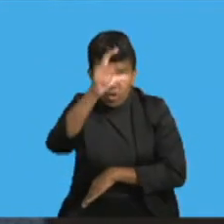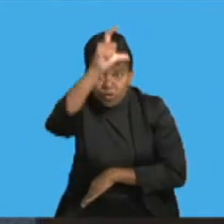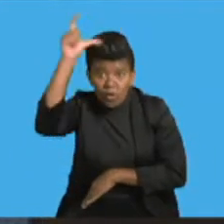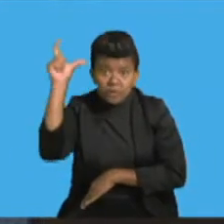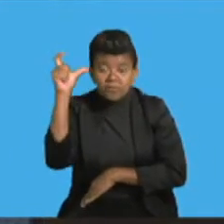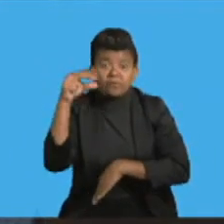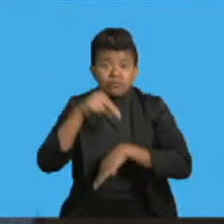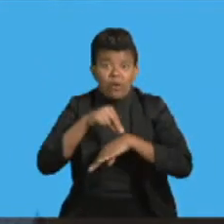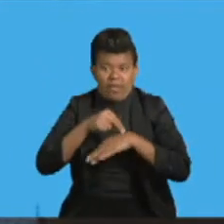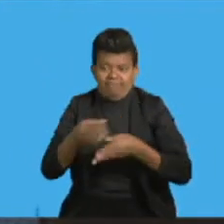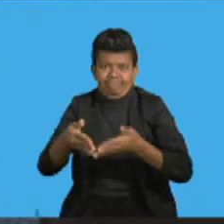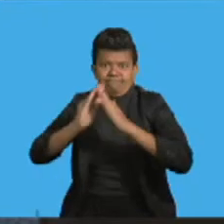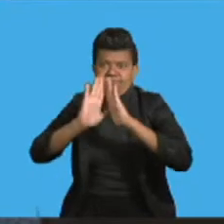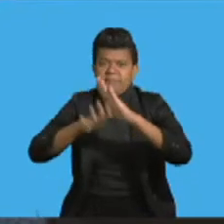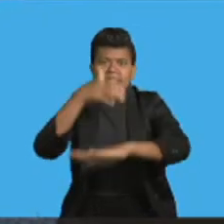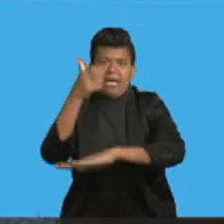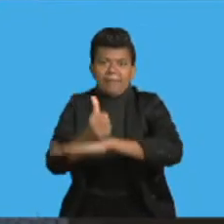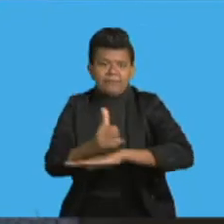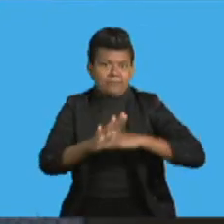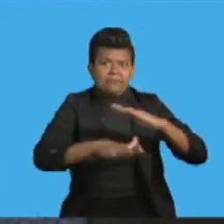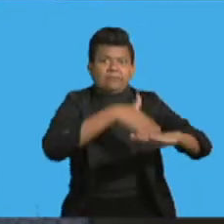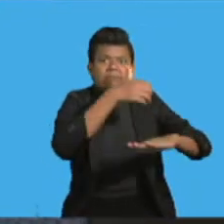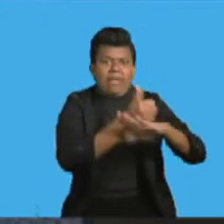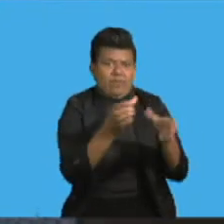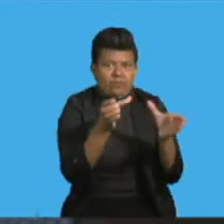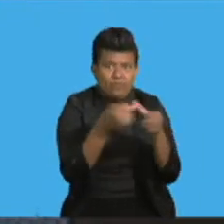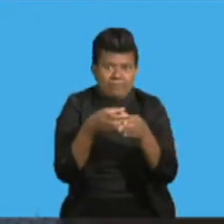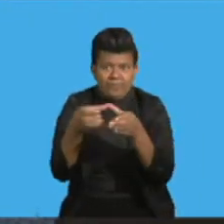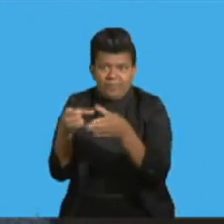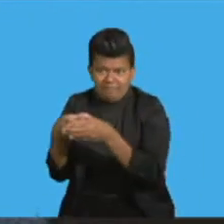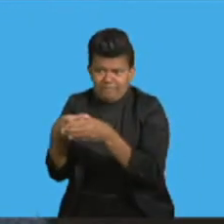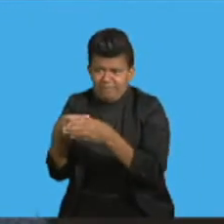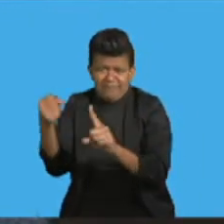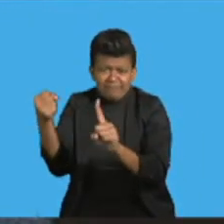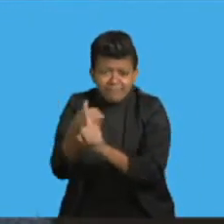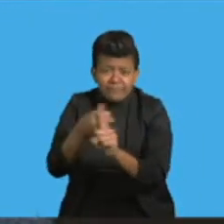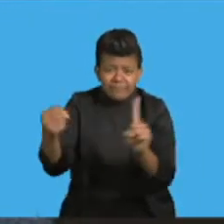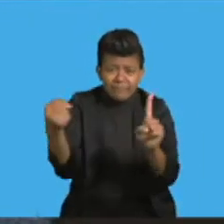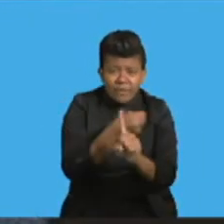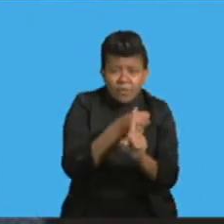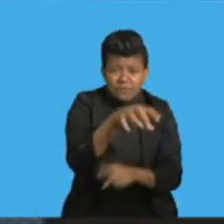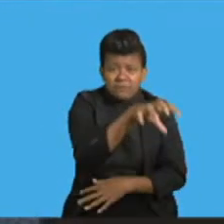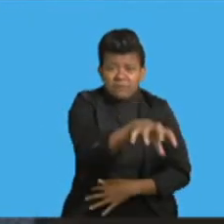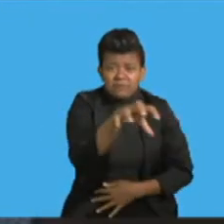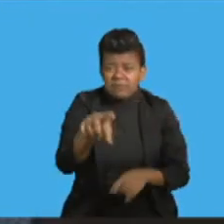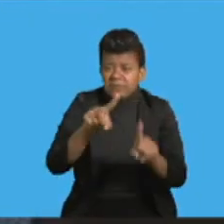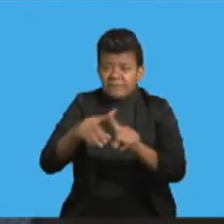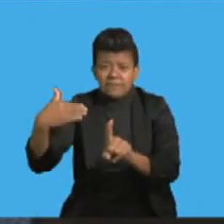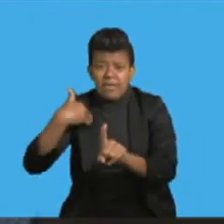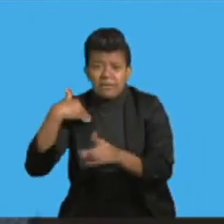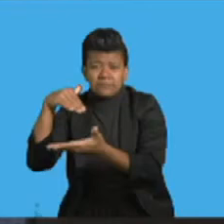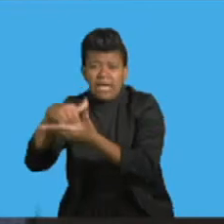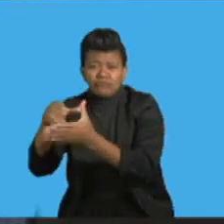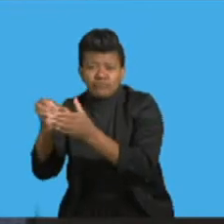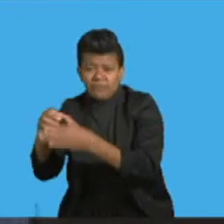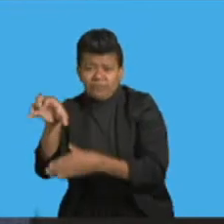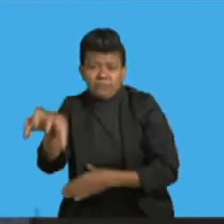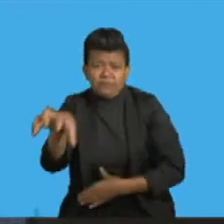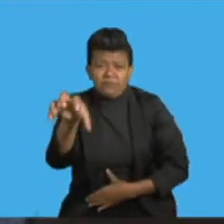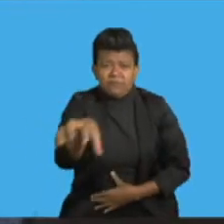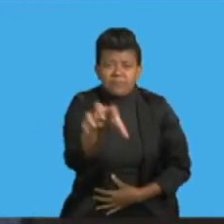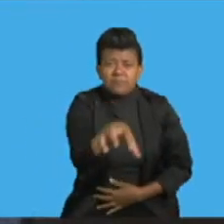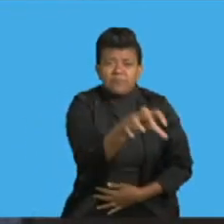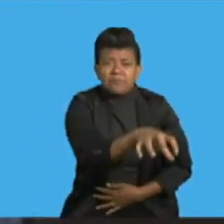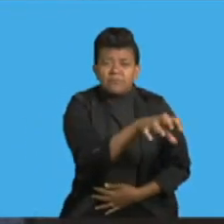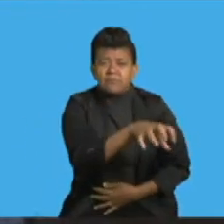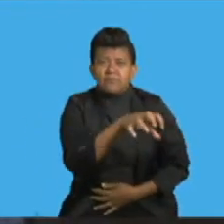MENC. Honourable Speaker, the Central Division and Subdivisional Outbreak Response Teams, SORT, which includes our